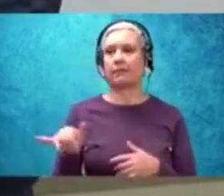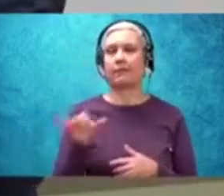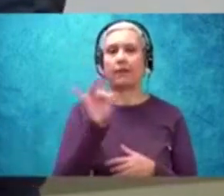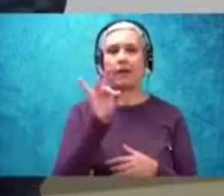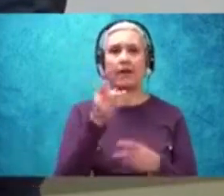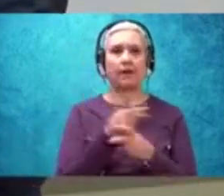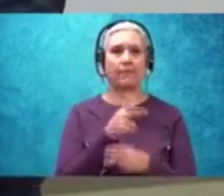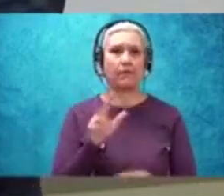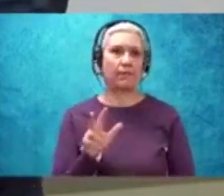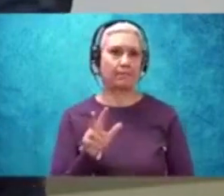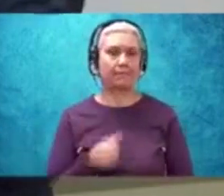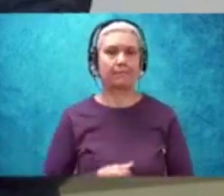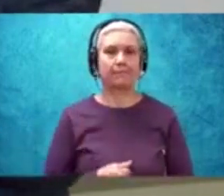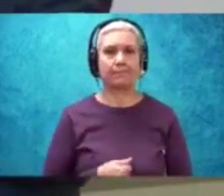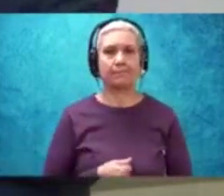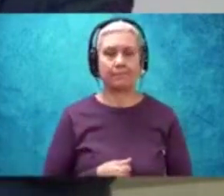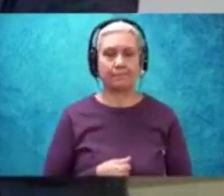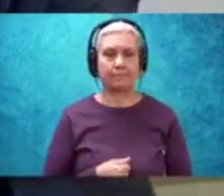This 24